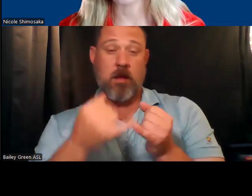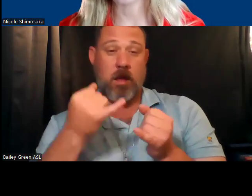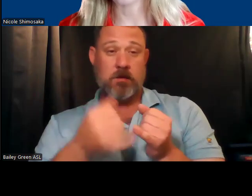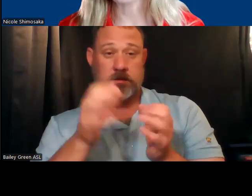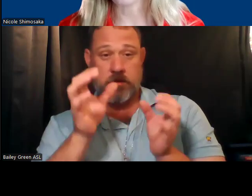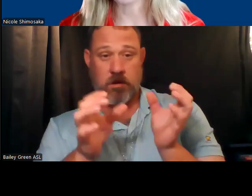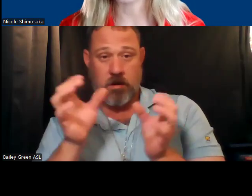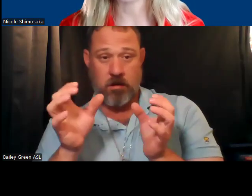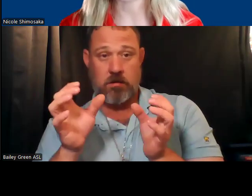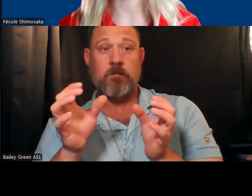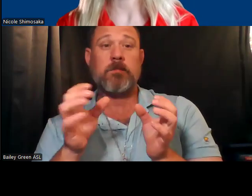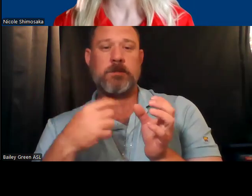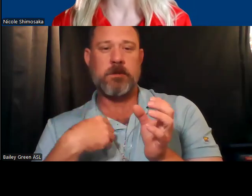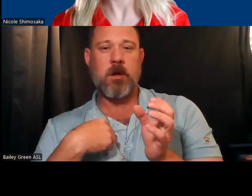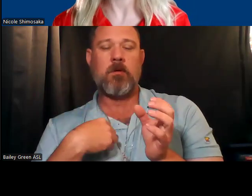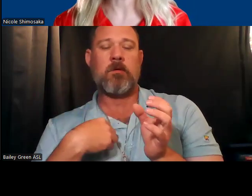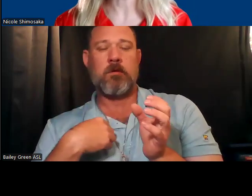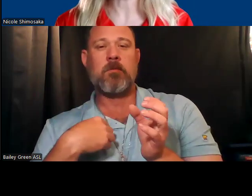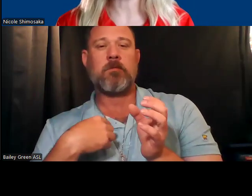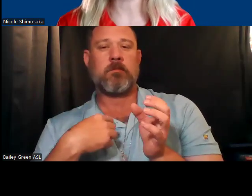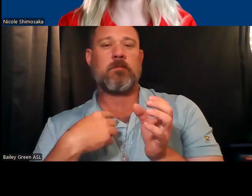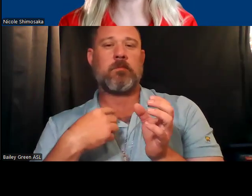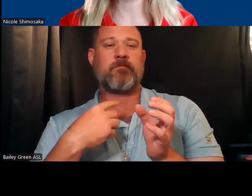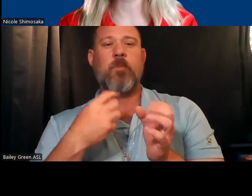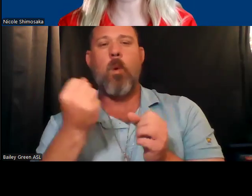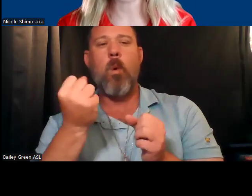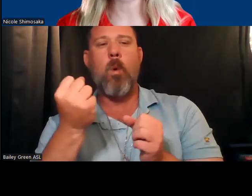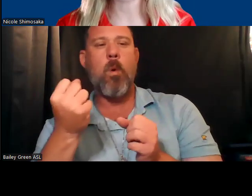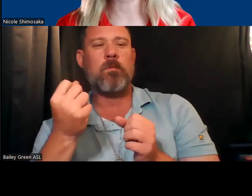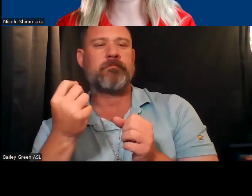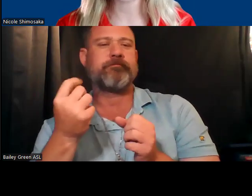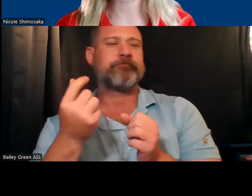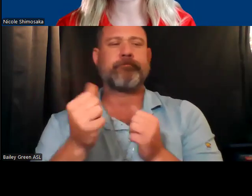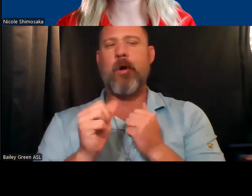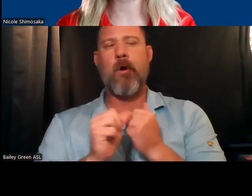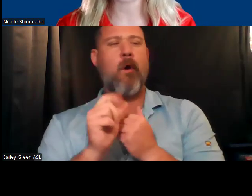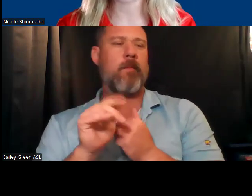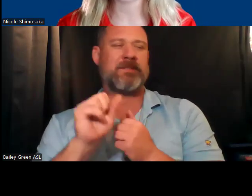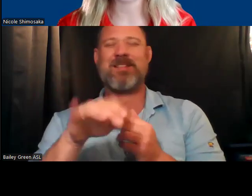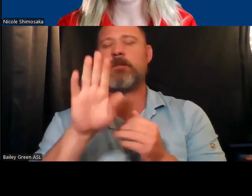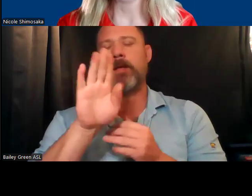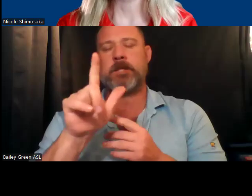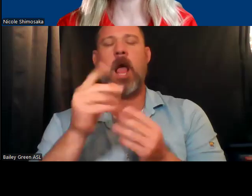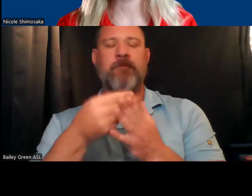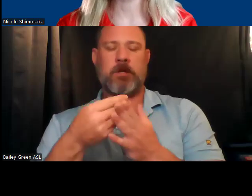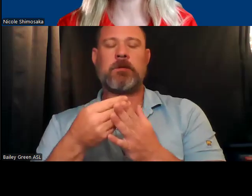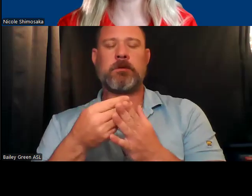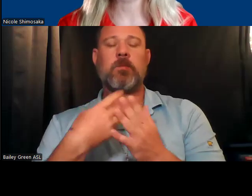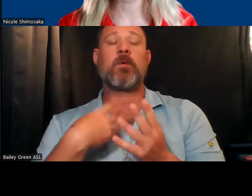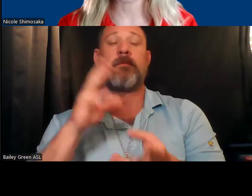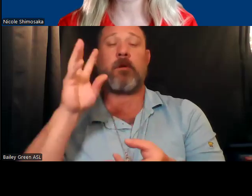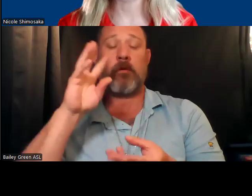is our hold harmless amount. And when you think of a hold harmless, you can think of it just as a baseline of funding. We've